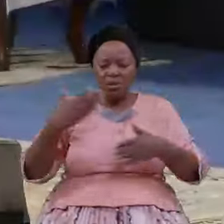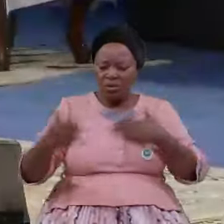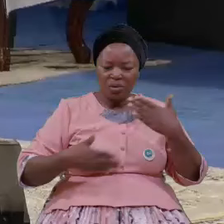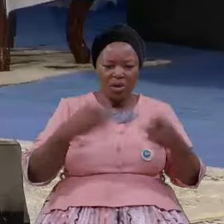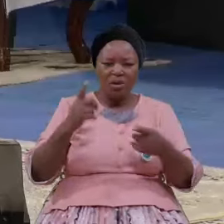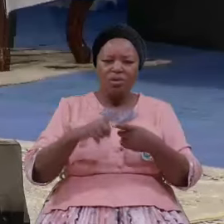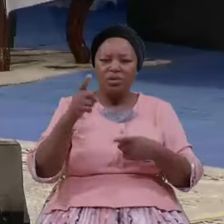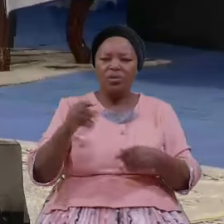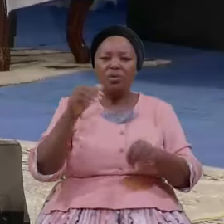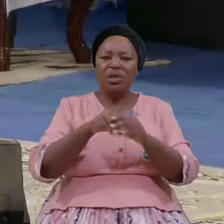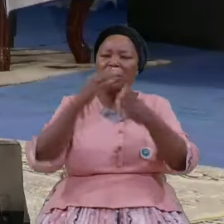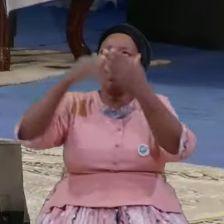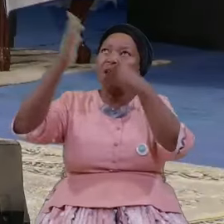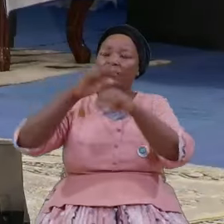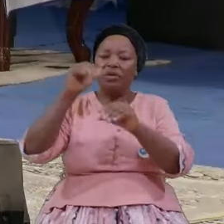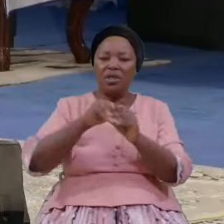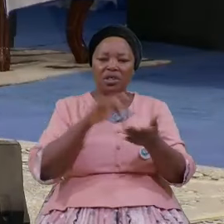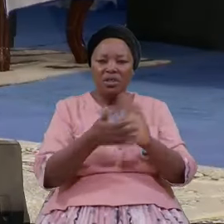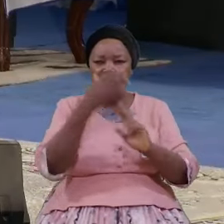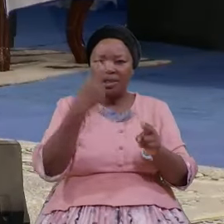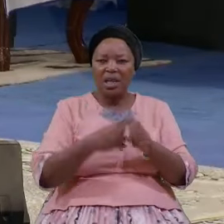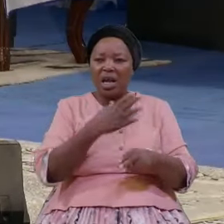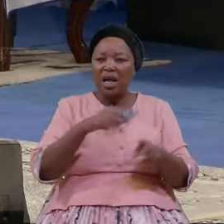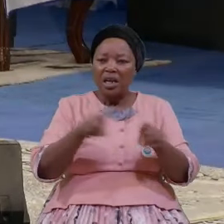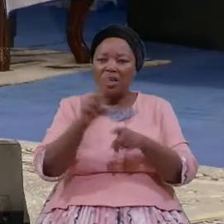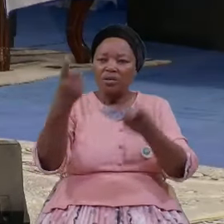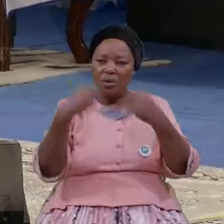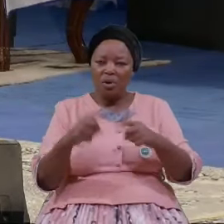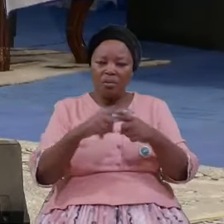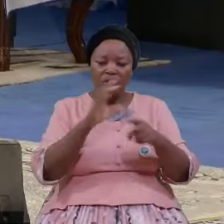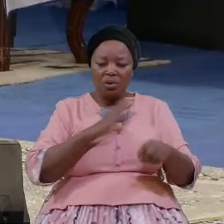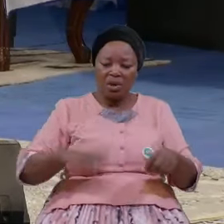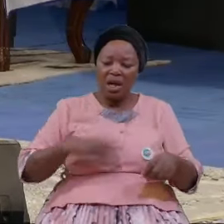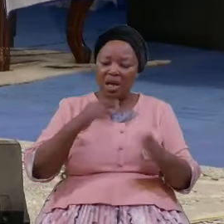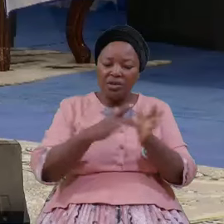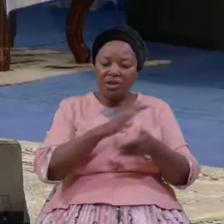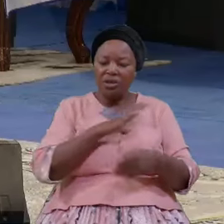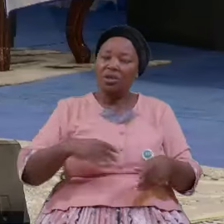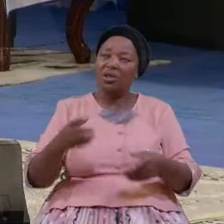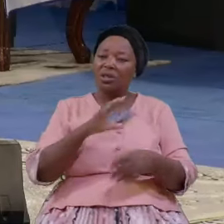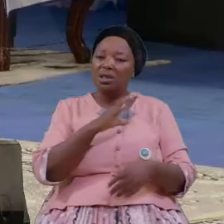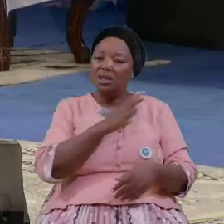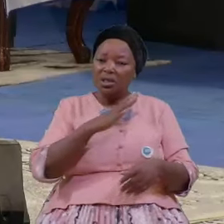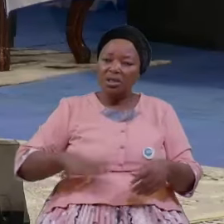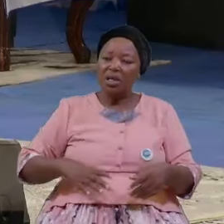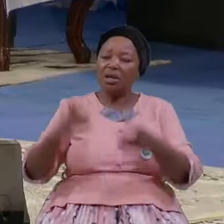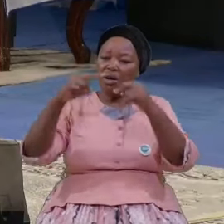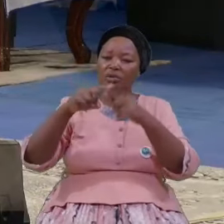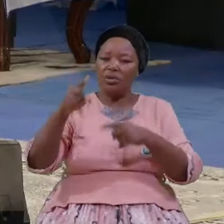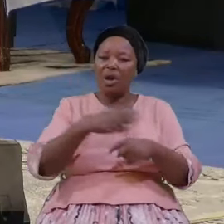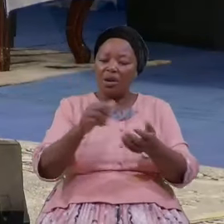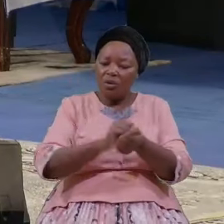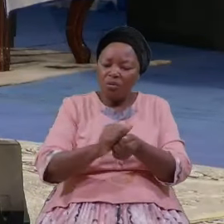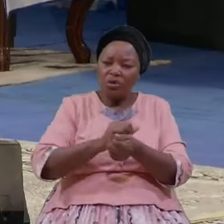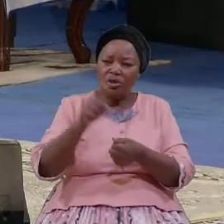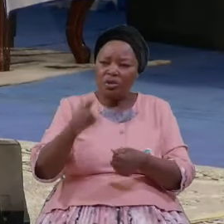heaven. And as you come to Christ, and he comes to you, and he washes you, and he cleanses